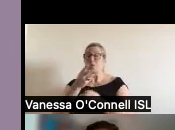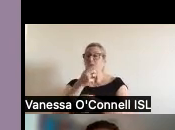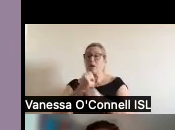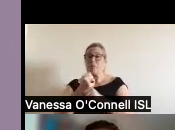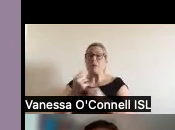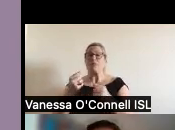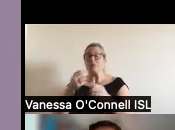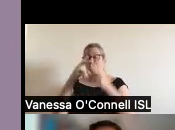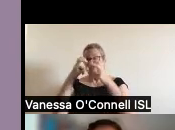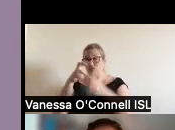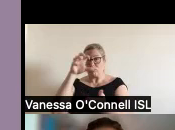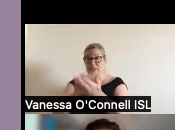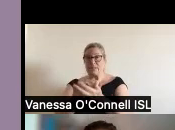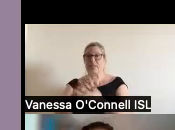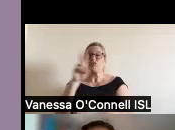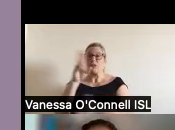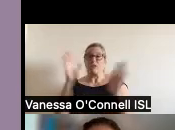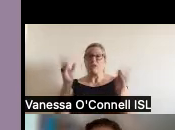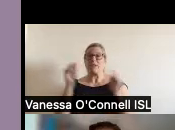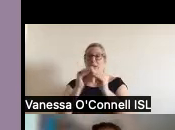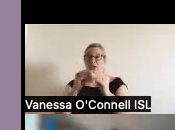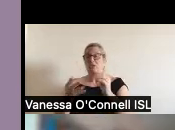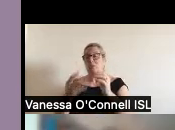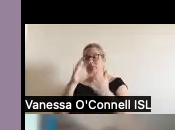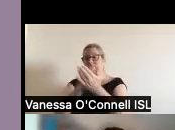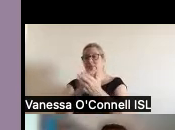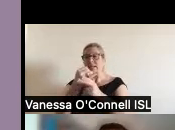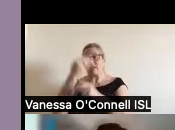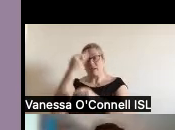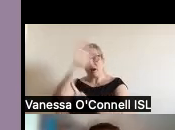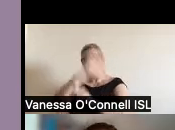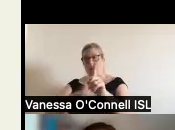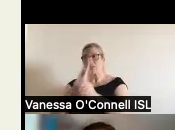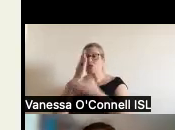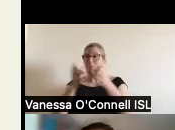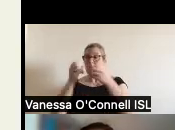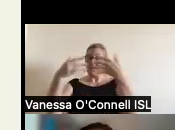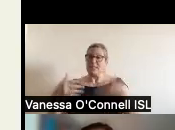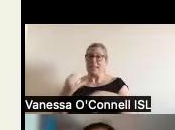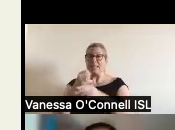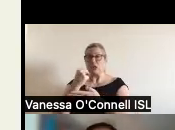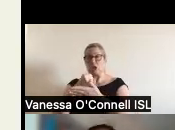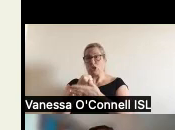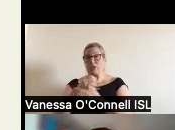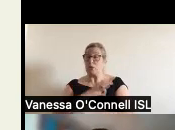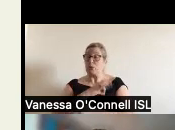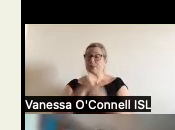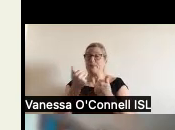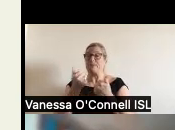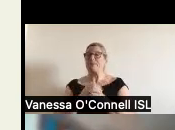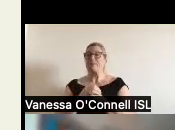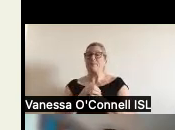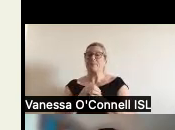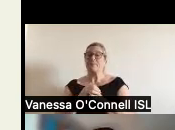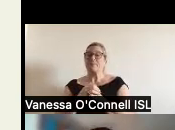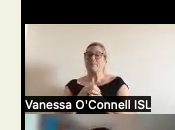which Rachel already highlighted some of the stats we also have in the studies, so that's good. So just